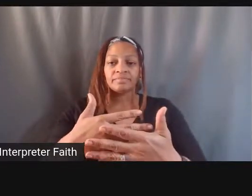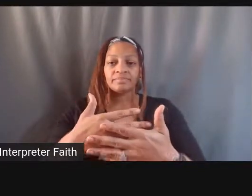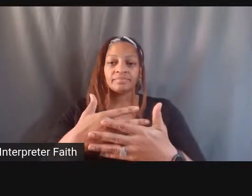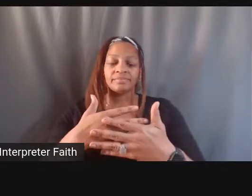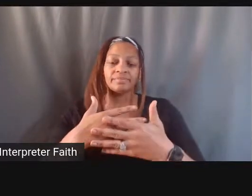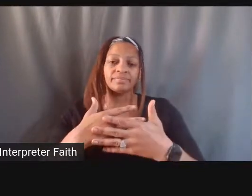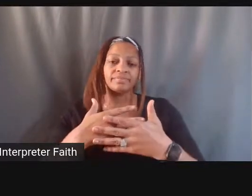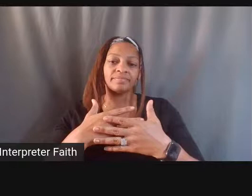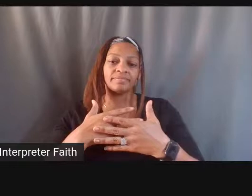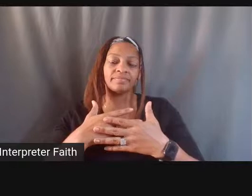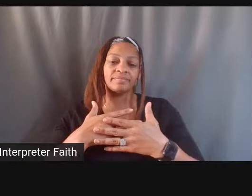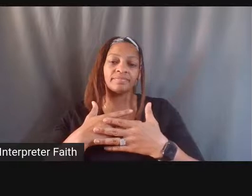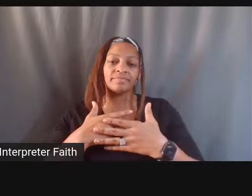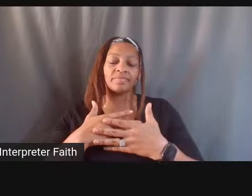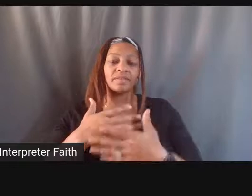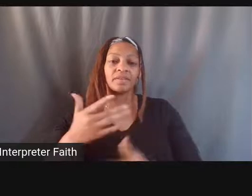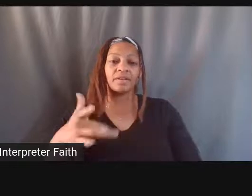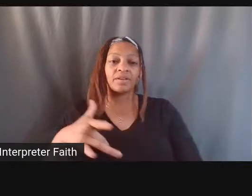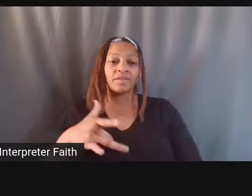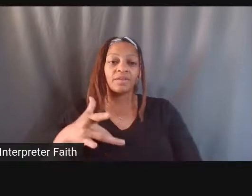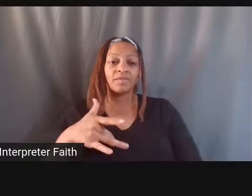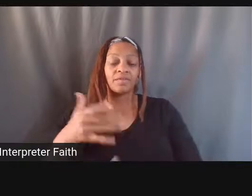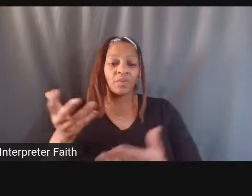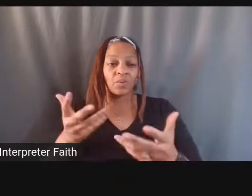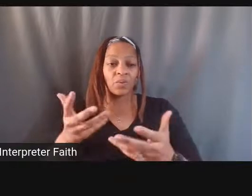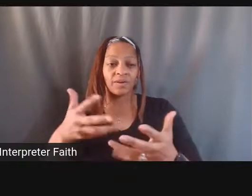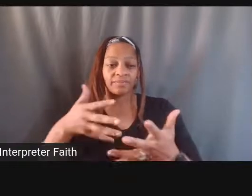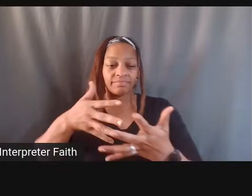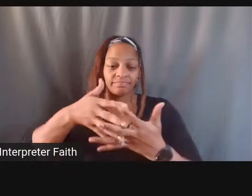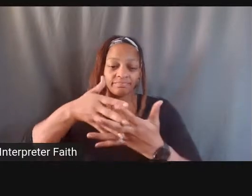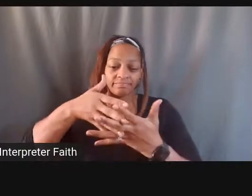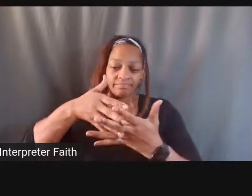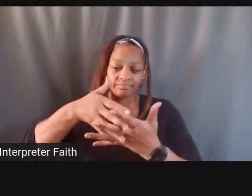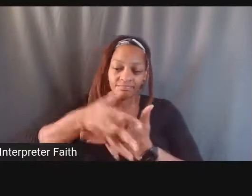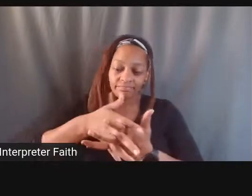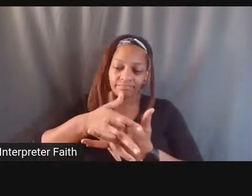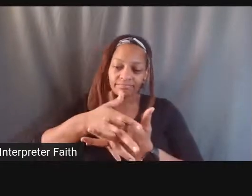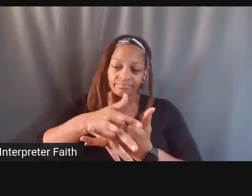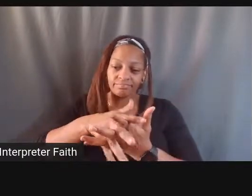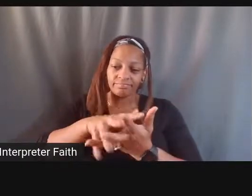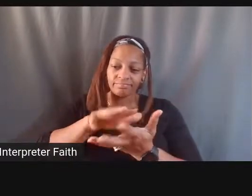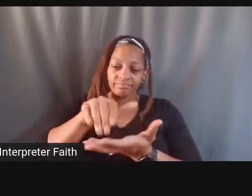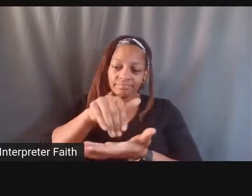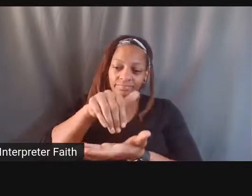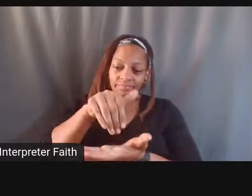Feeling grounded, centered, right where you are.